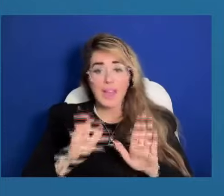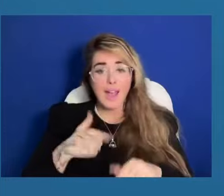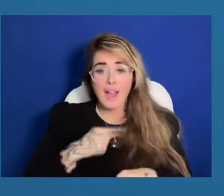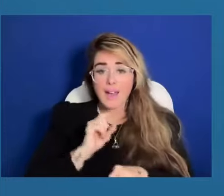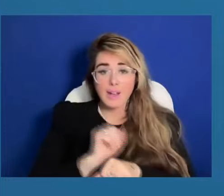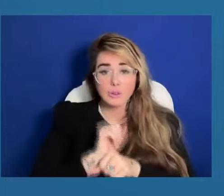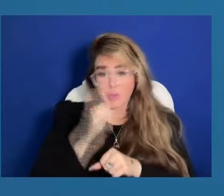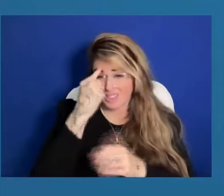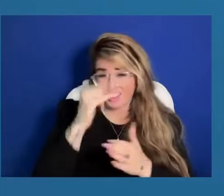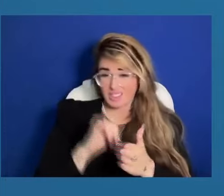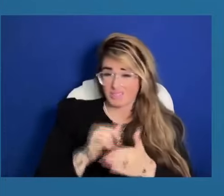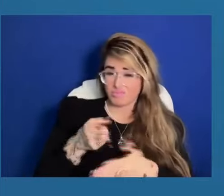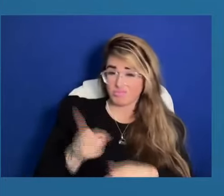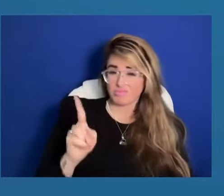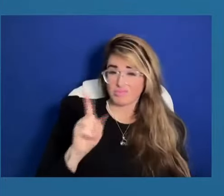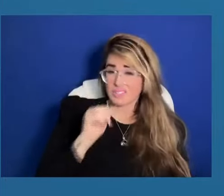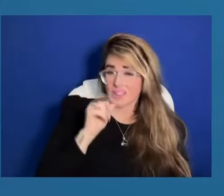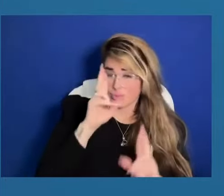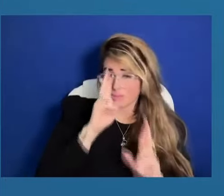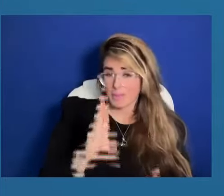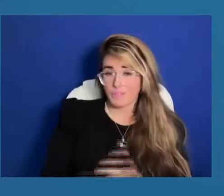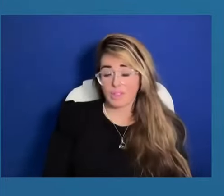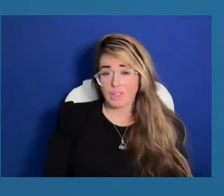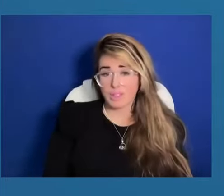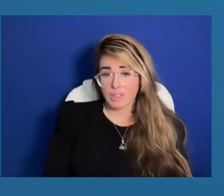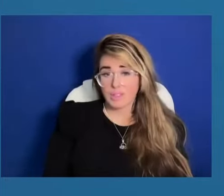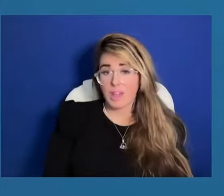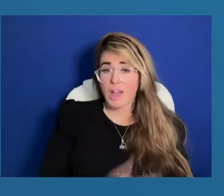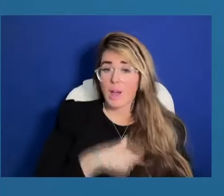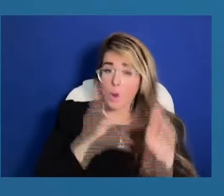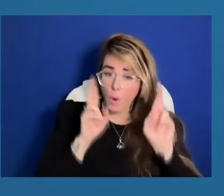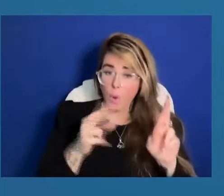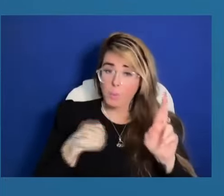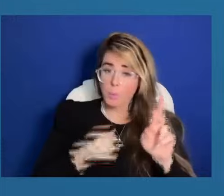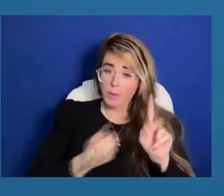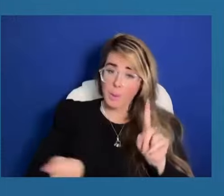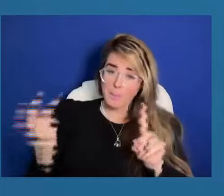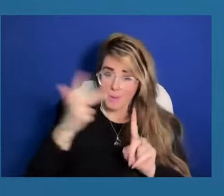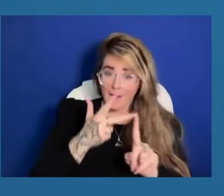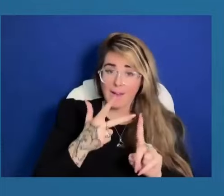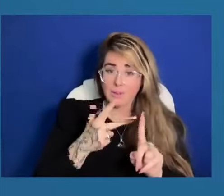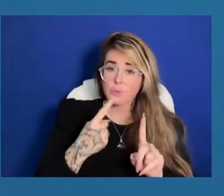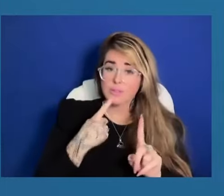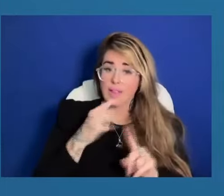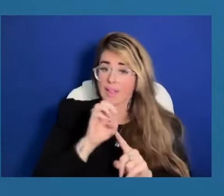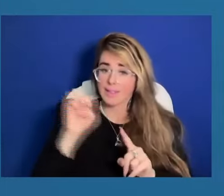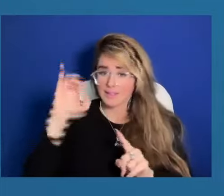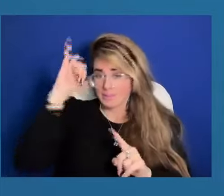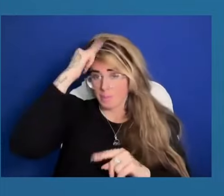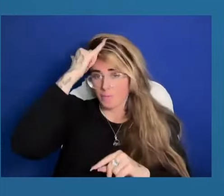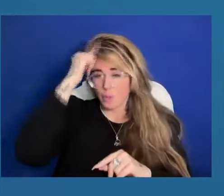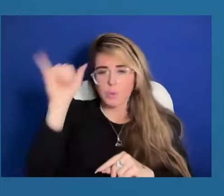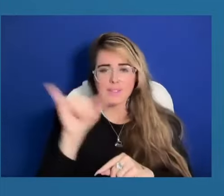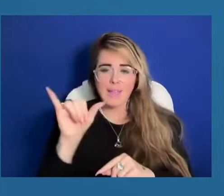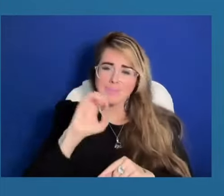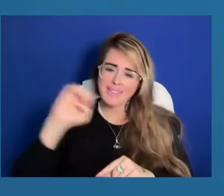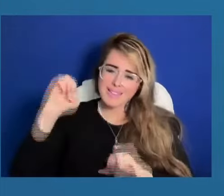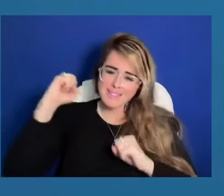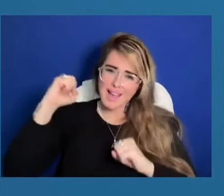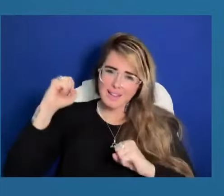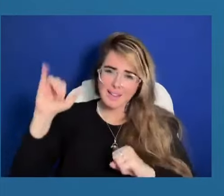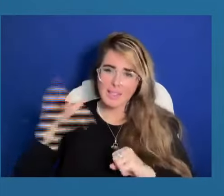of disrespectful. And I would hope that we would go back to saying East Buffalo, kind of like East Side, like we